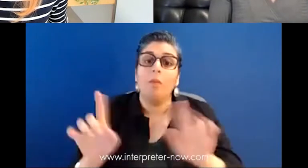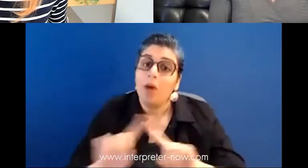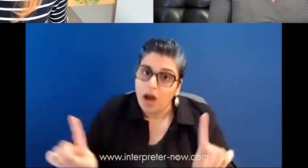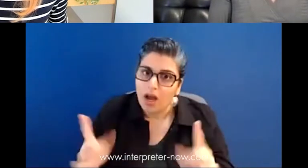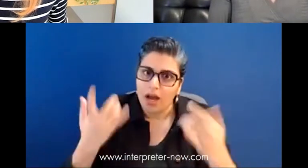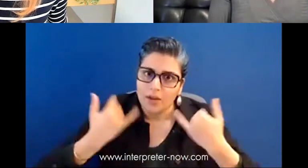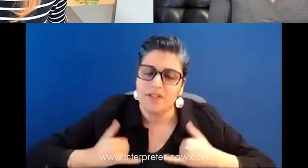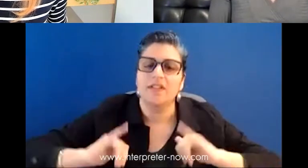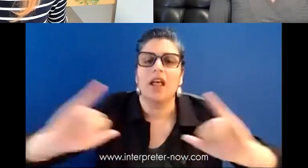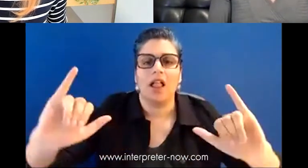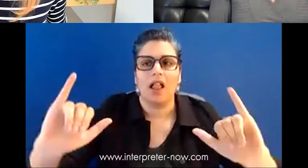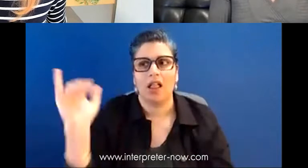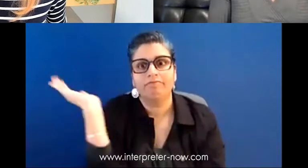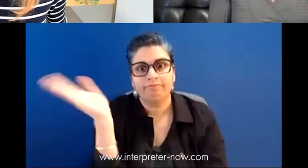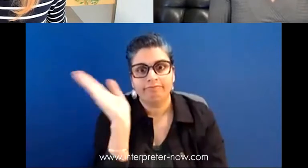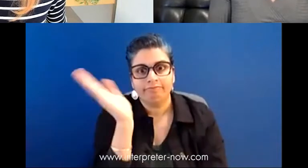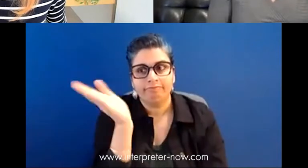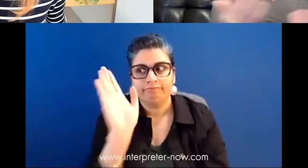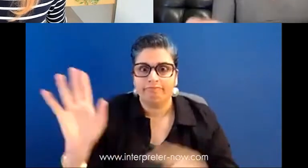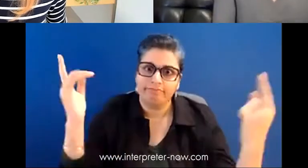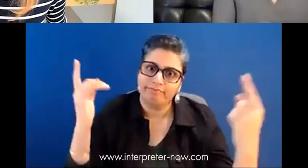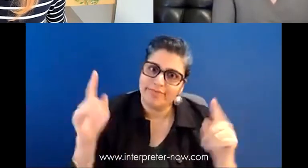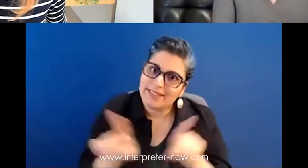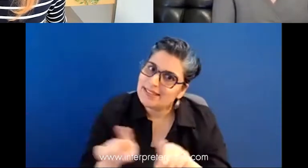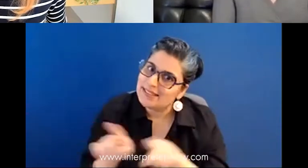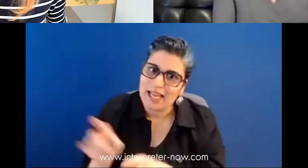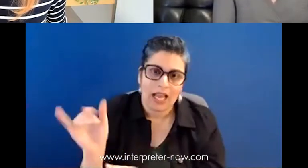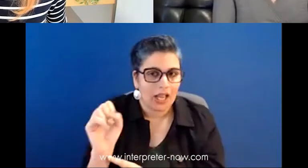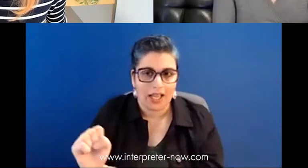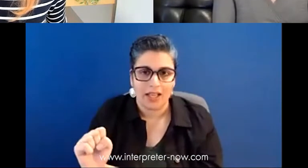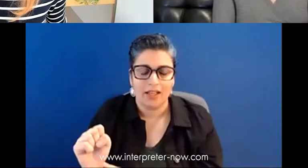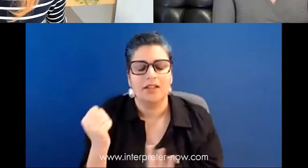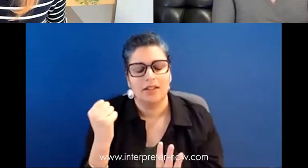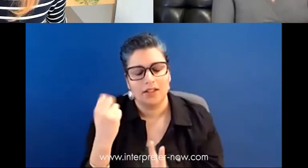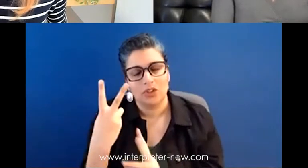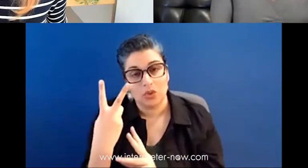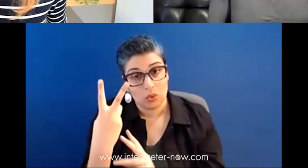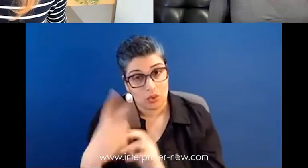making the same argument. 2 years ago, obviously, the world changed a lot.